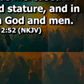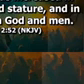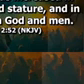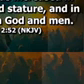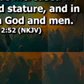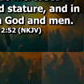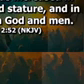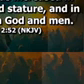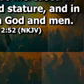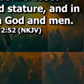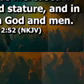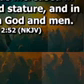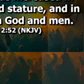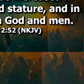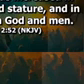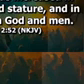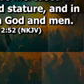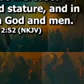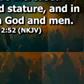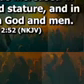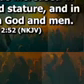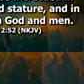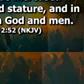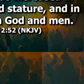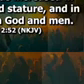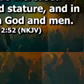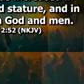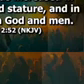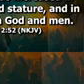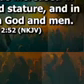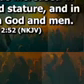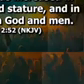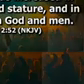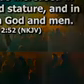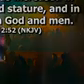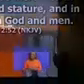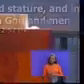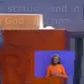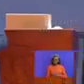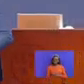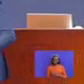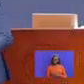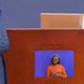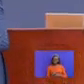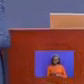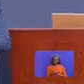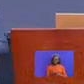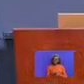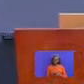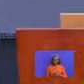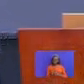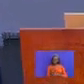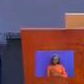vipers and when I was growing up and oh we there are days of preaching in foolishness when I was growing up I thought